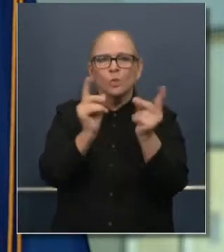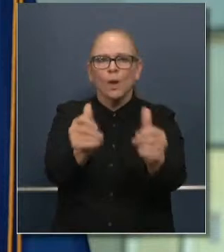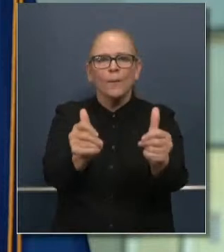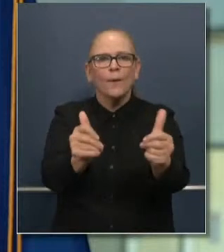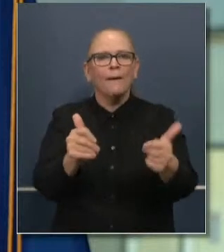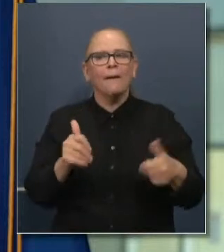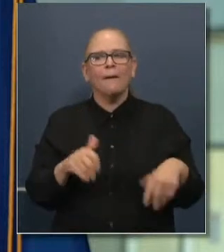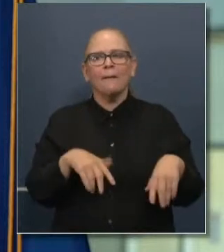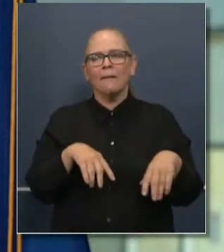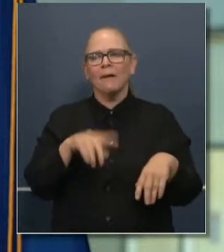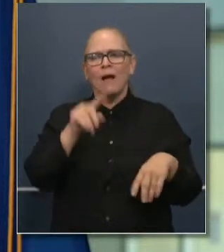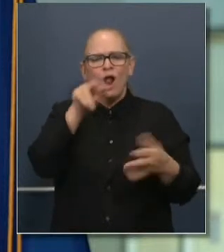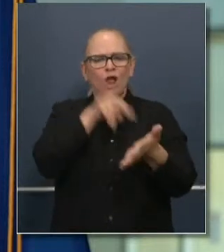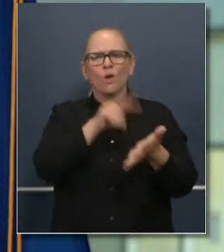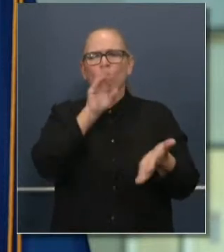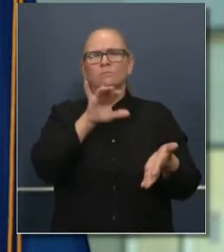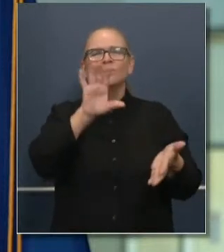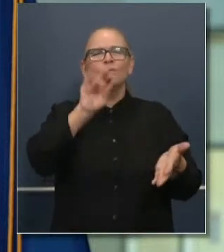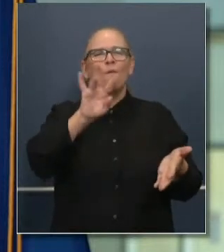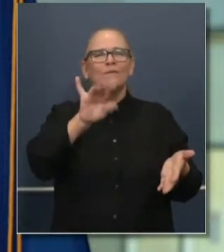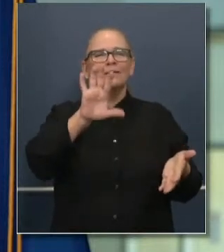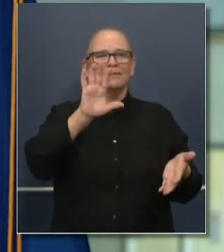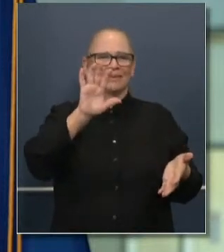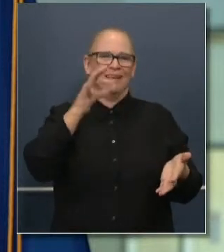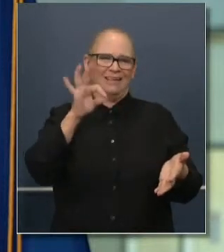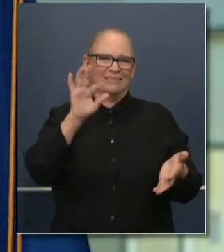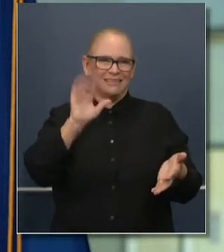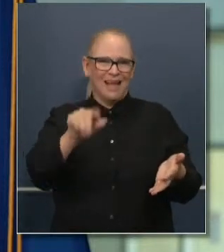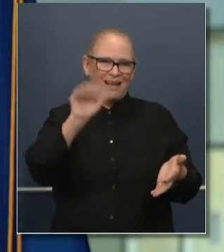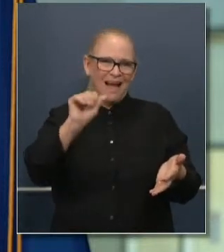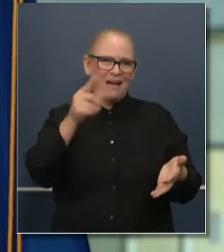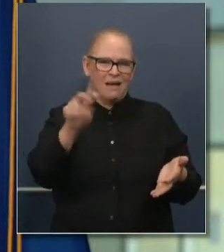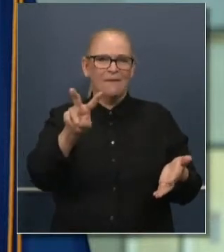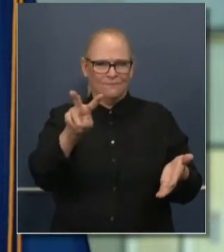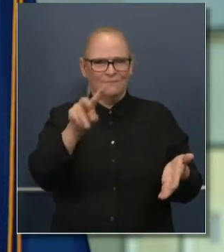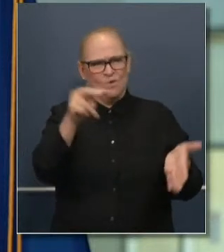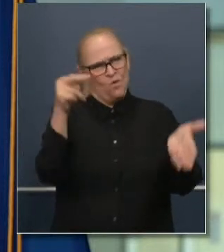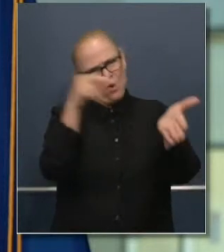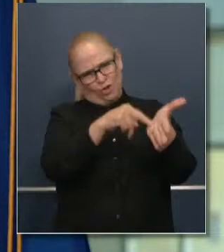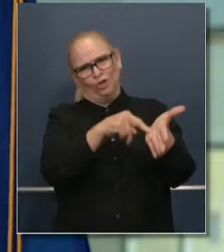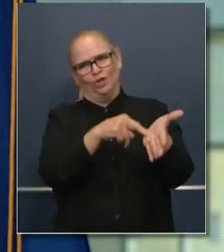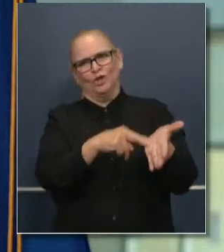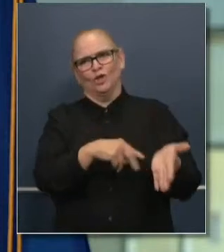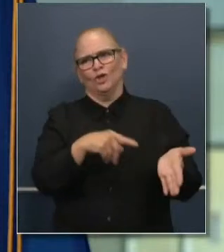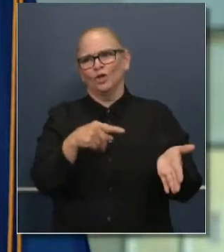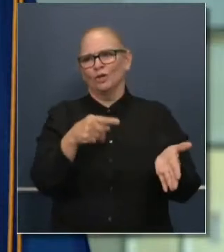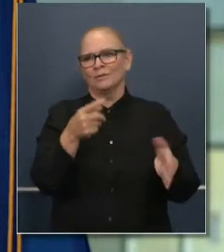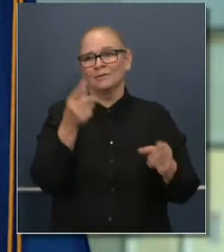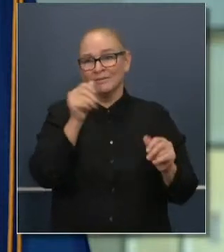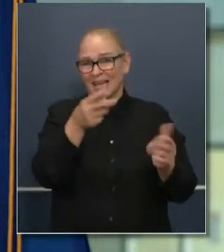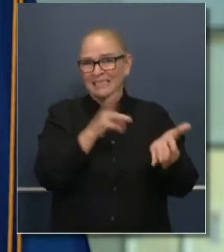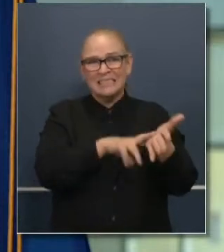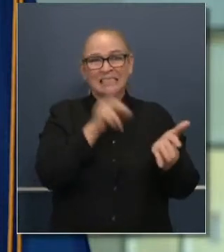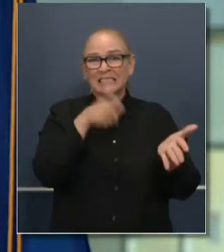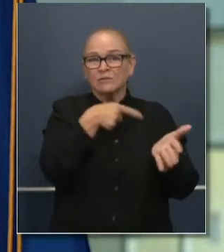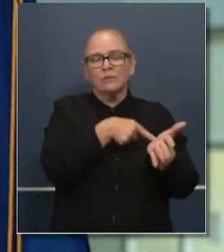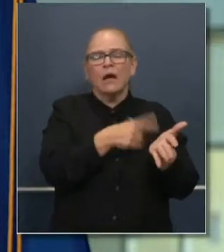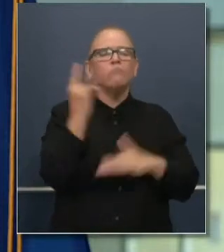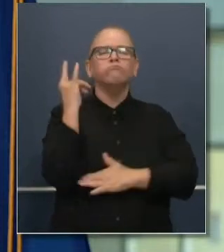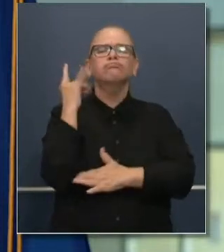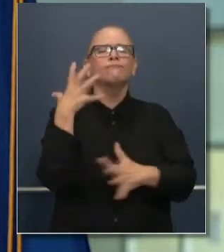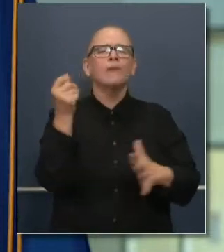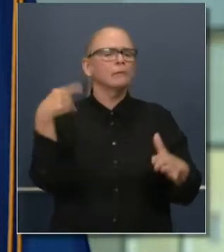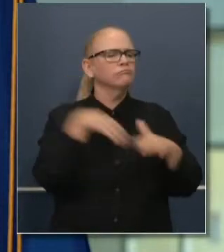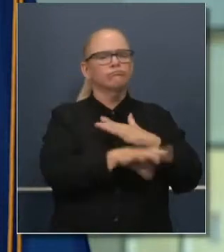covid19.ca.gov website. Go to our testing page and sign up for a test there. We think that should happen immediately. If you are a